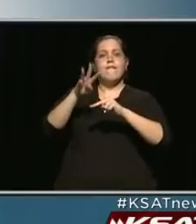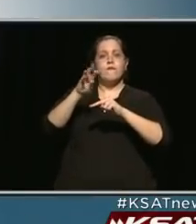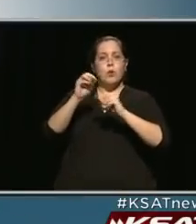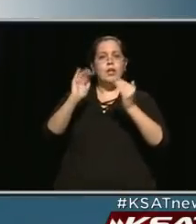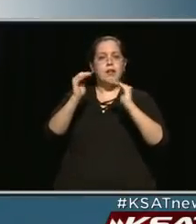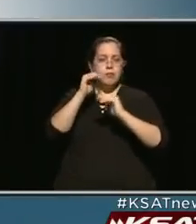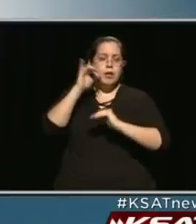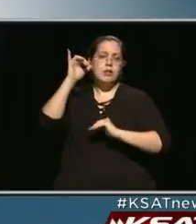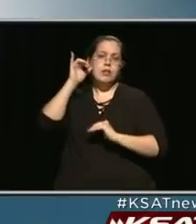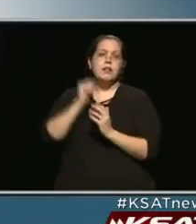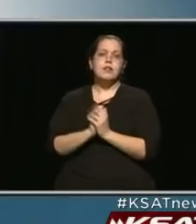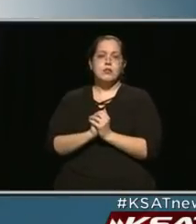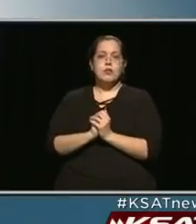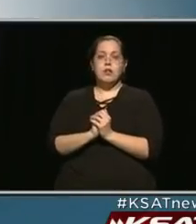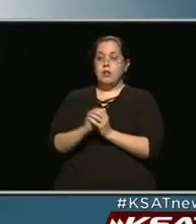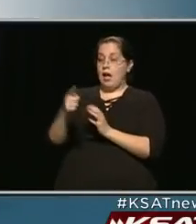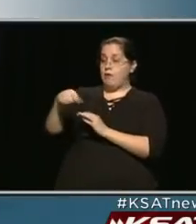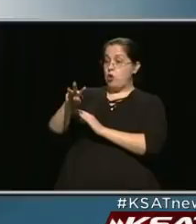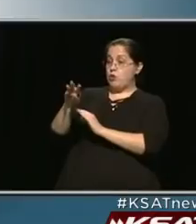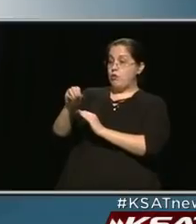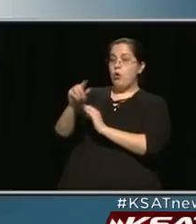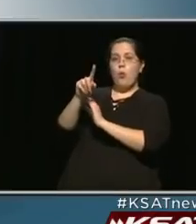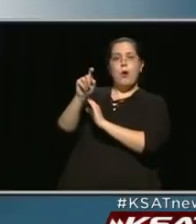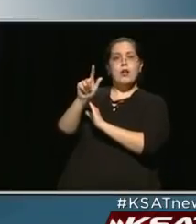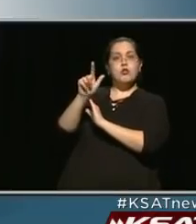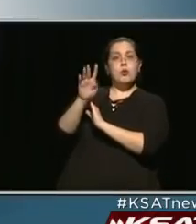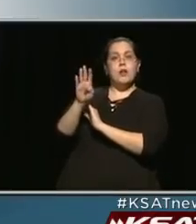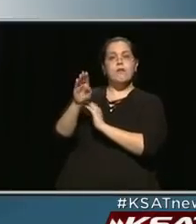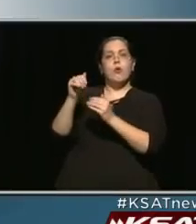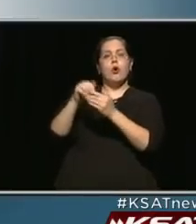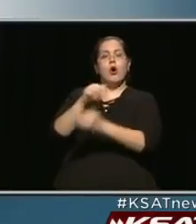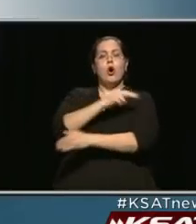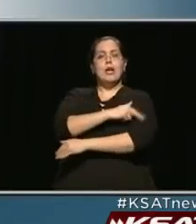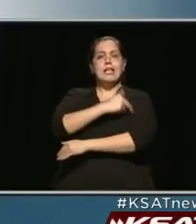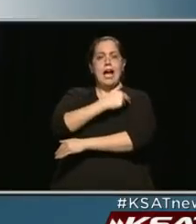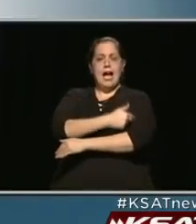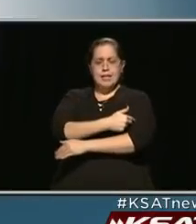40 from yesterday. Of those, 124 are in the hospital,